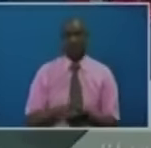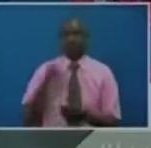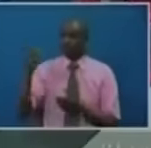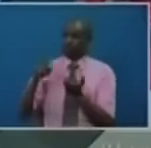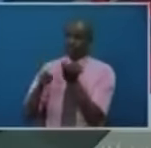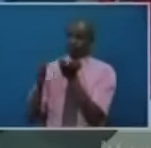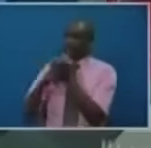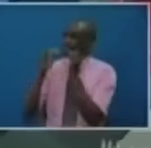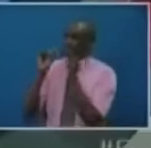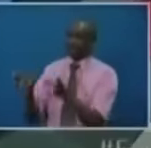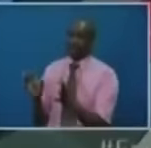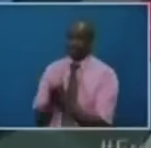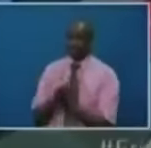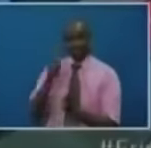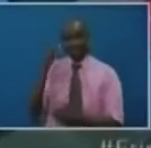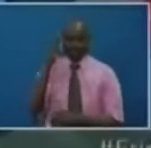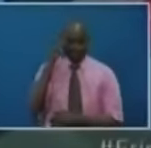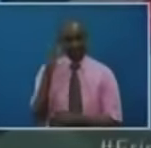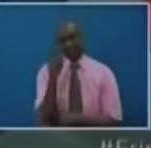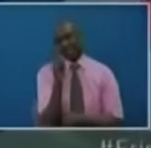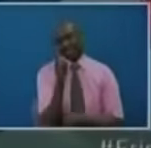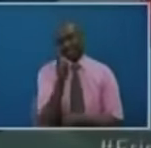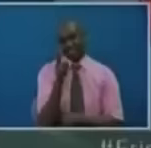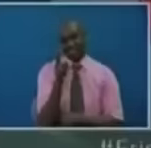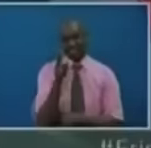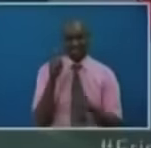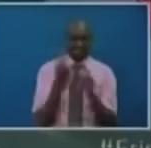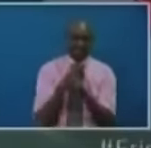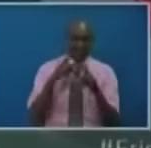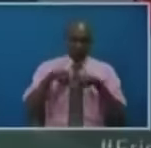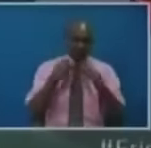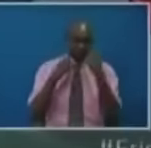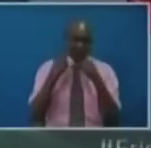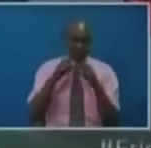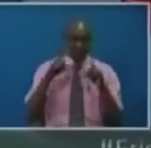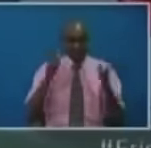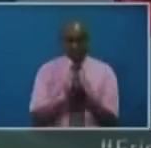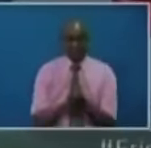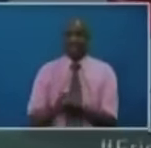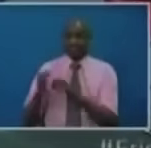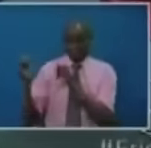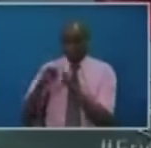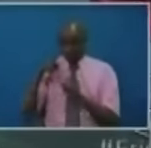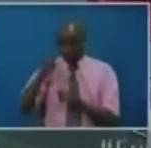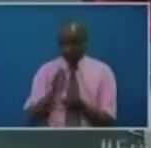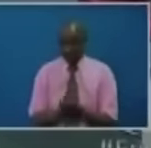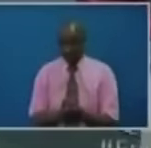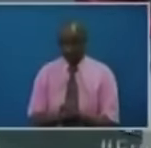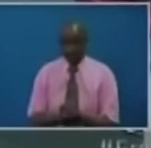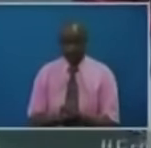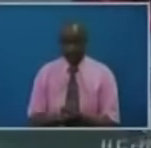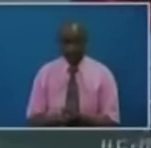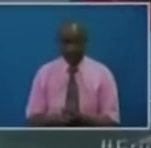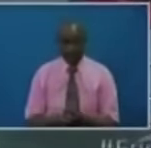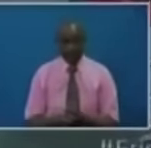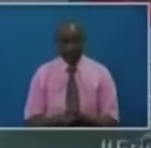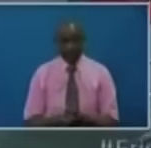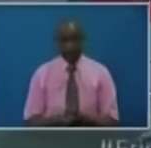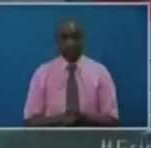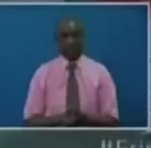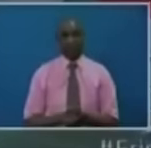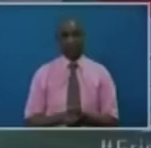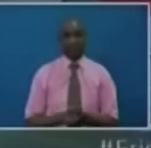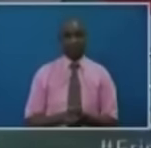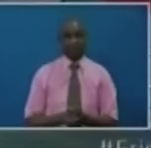Msikilizaji. Hi, Betty. All right. Okay. So introduce yourself and... So I must use this. Okay, really, there you go. Okay. He's trying